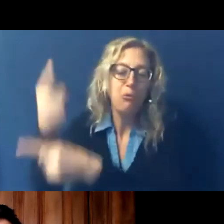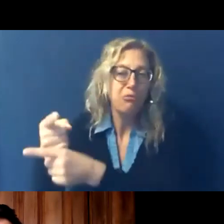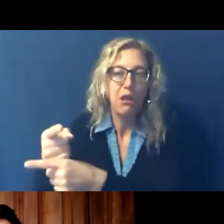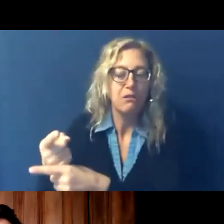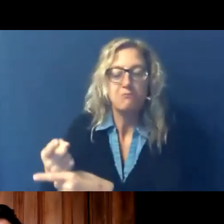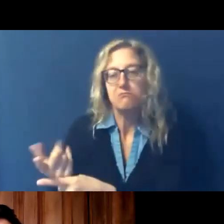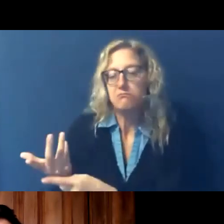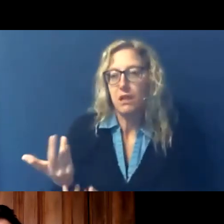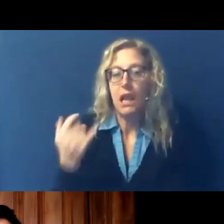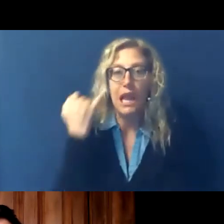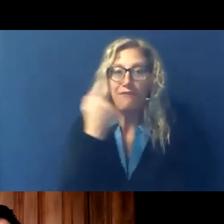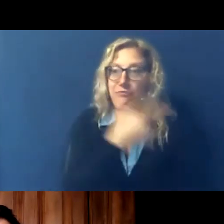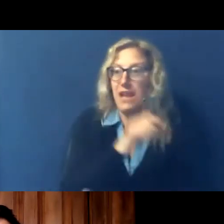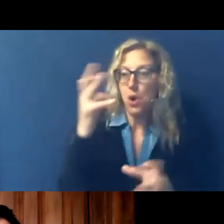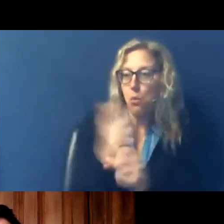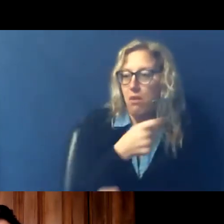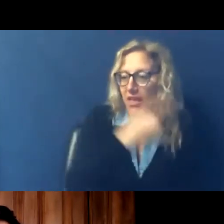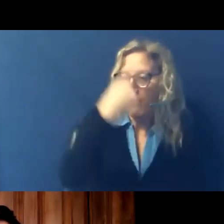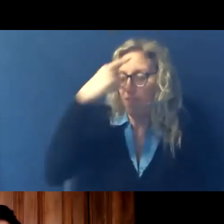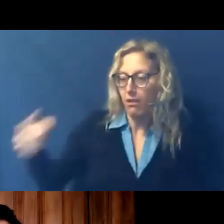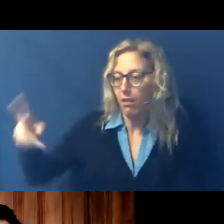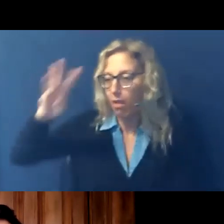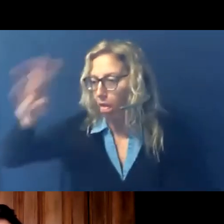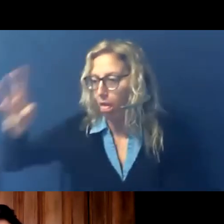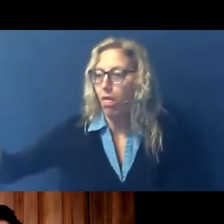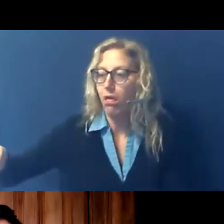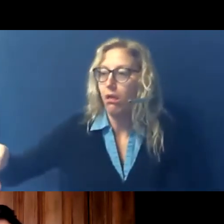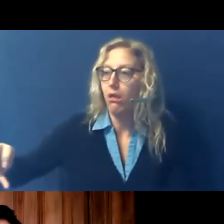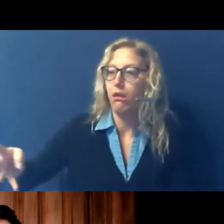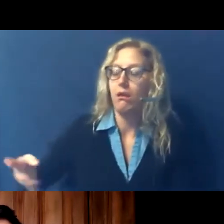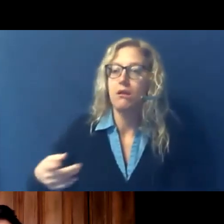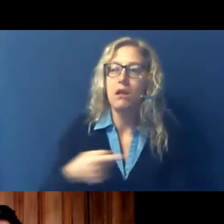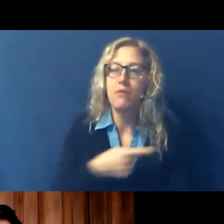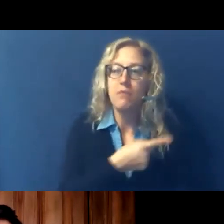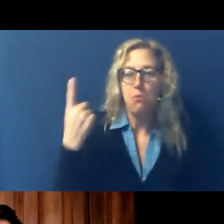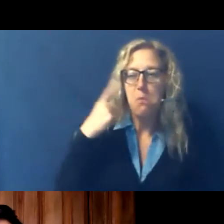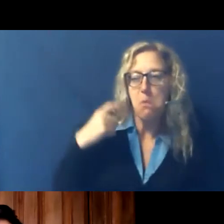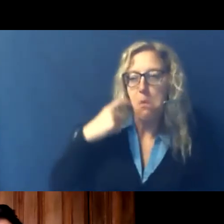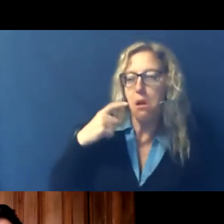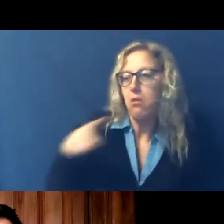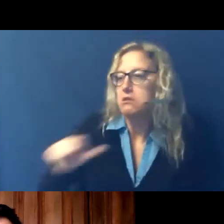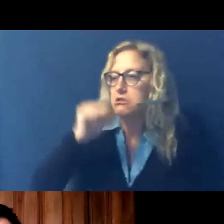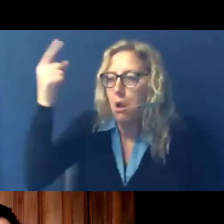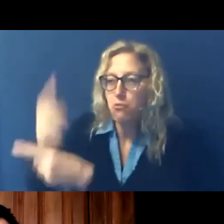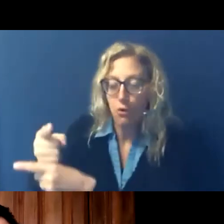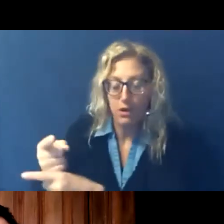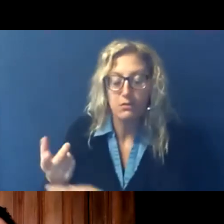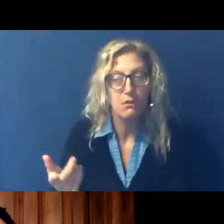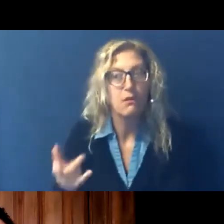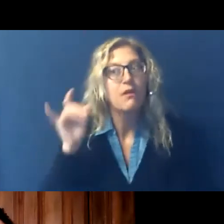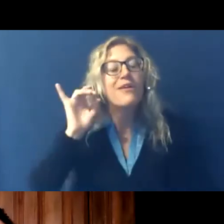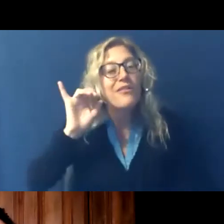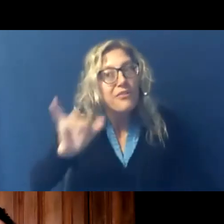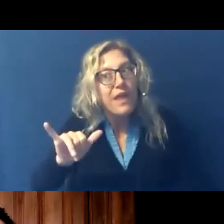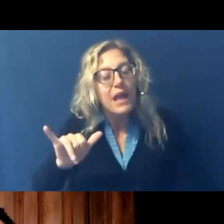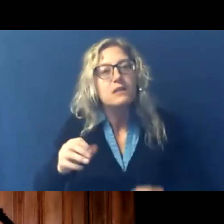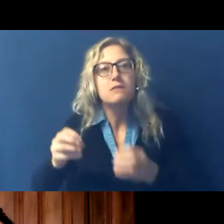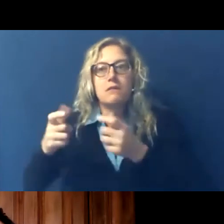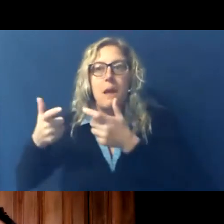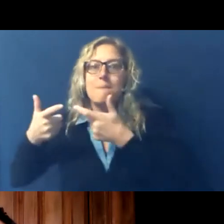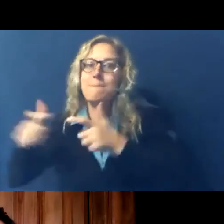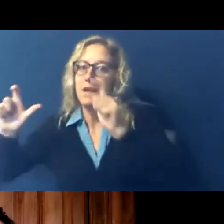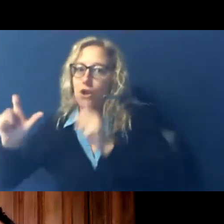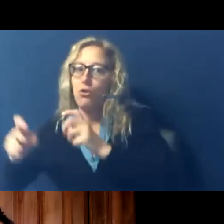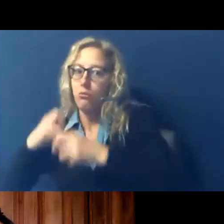prevail in is inherently suspect and illegitimate. And that's a bigger problem of our political